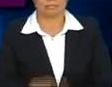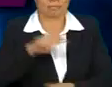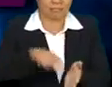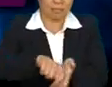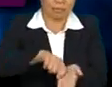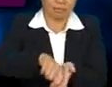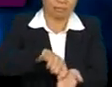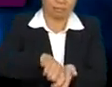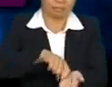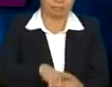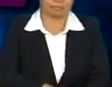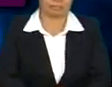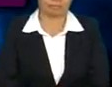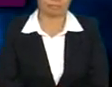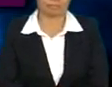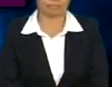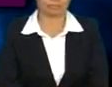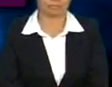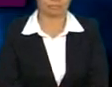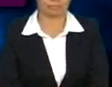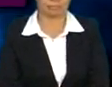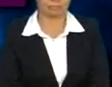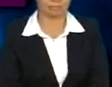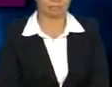An eraser.